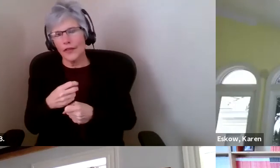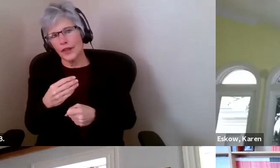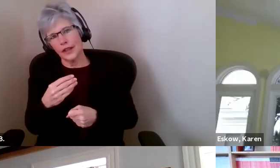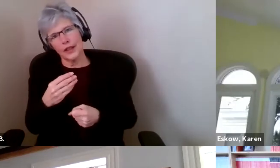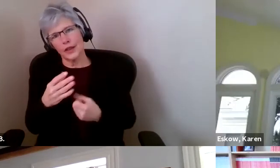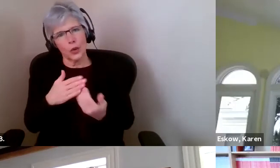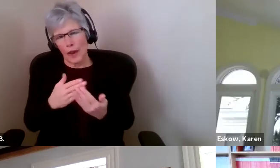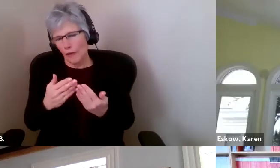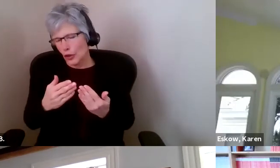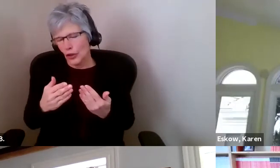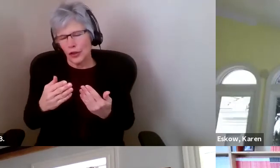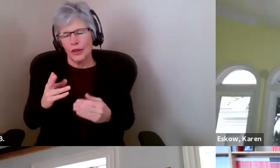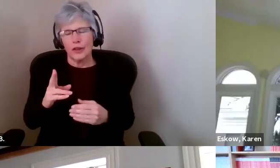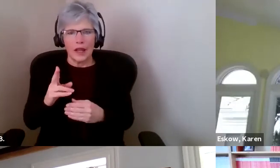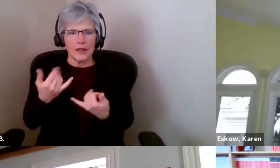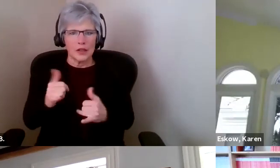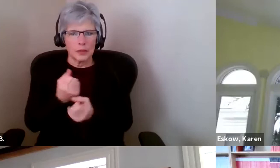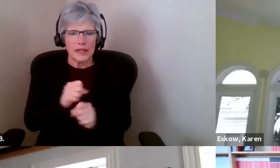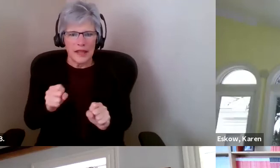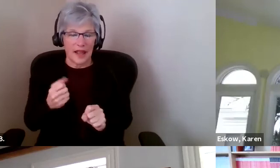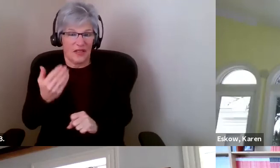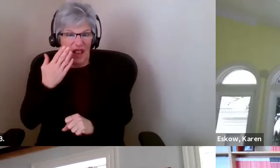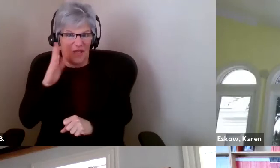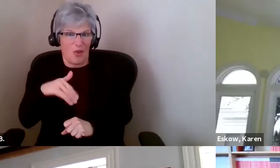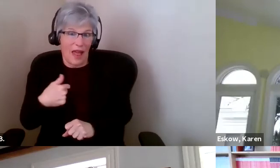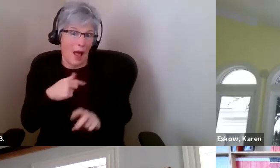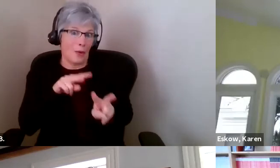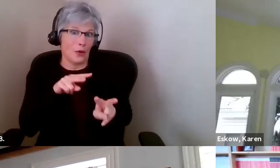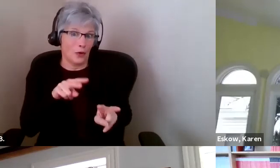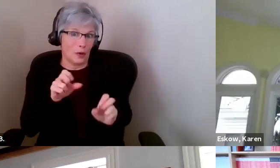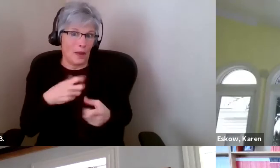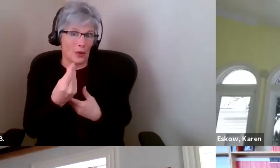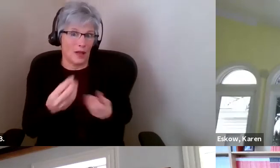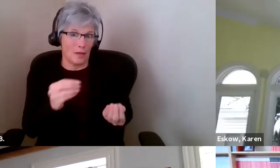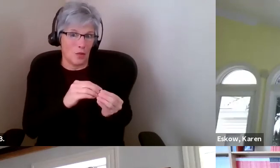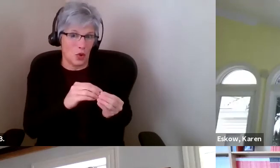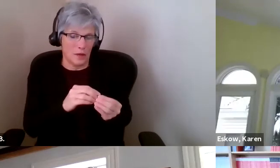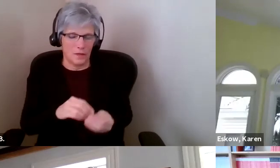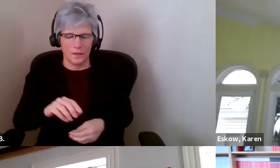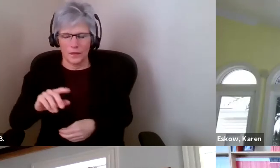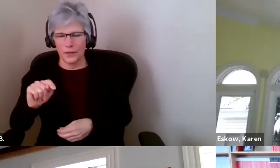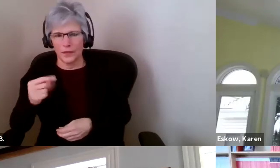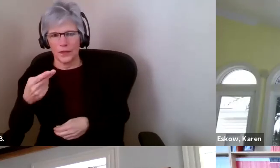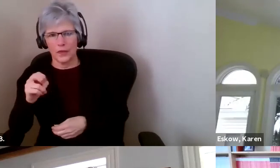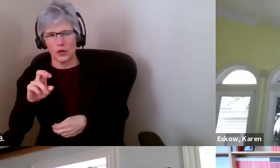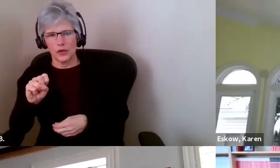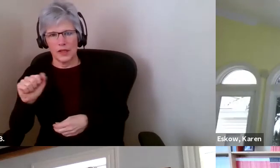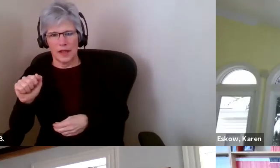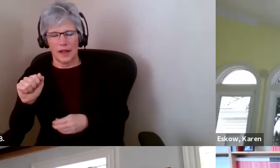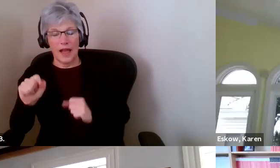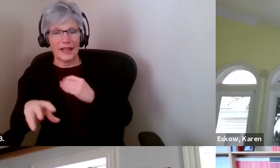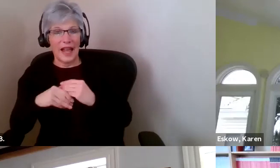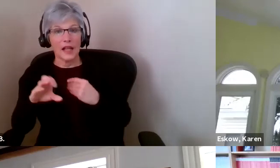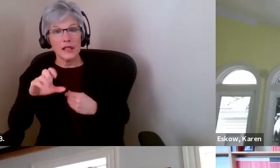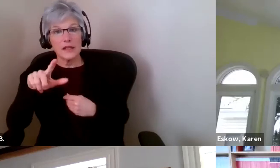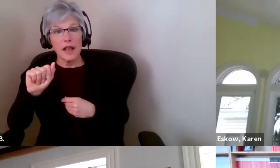safe. We have that to look forward to. I know I'm looking forward to it. I can also add that in the CLA building, we pretty